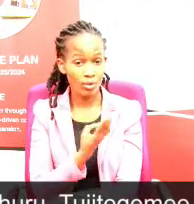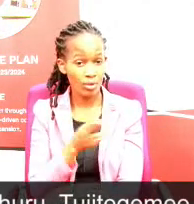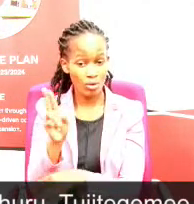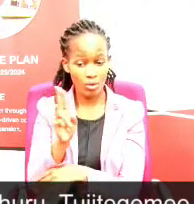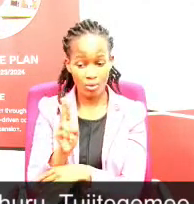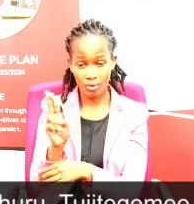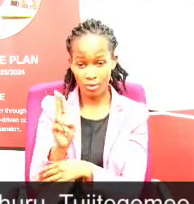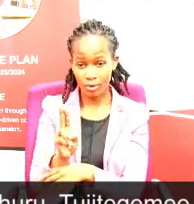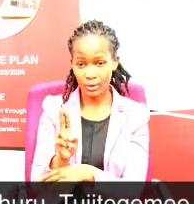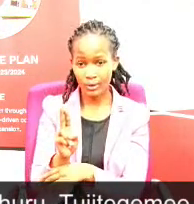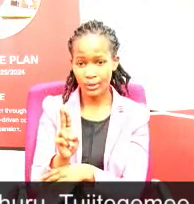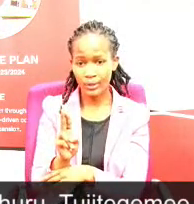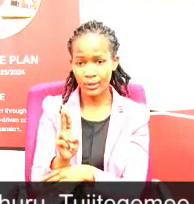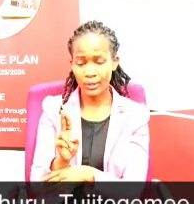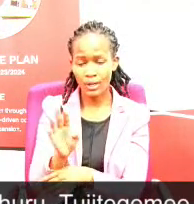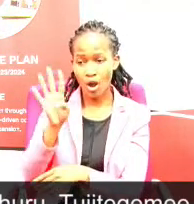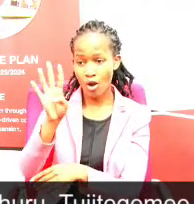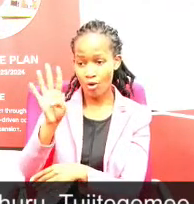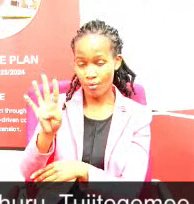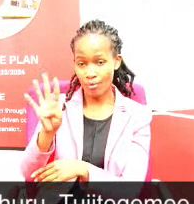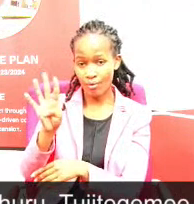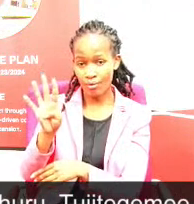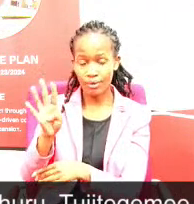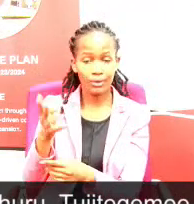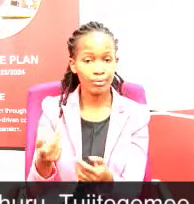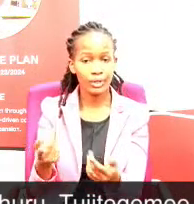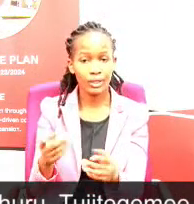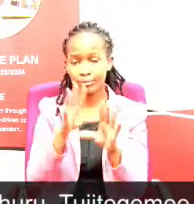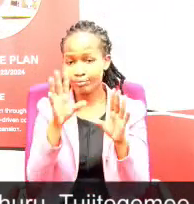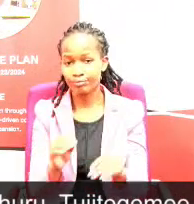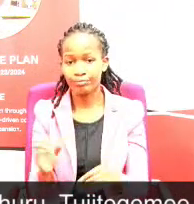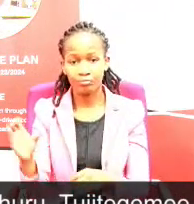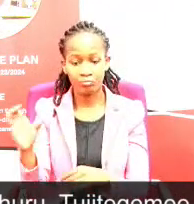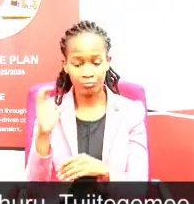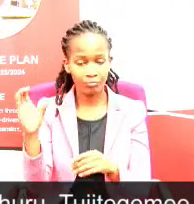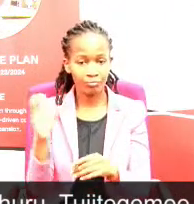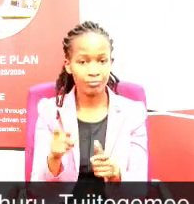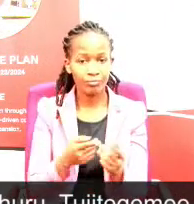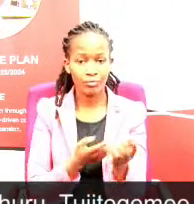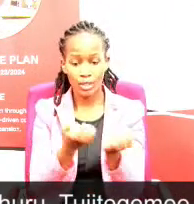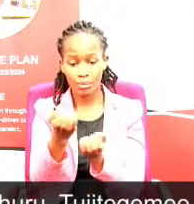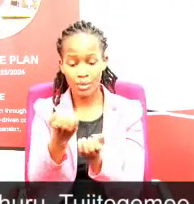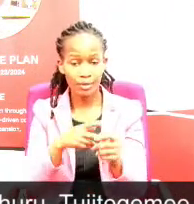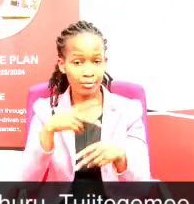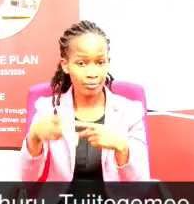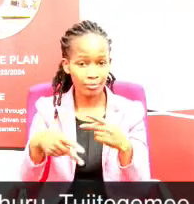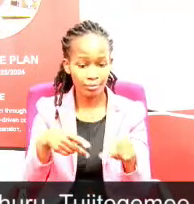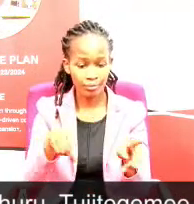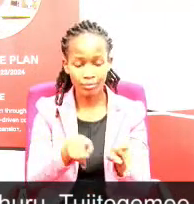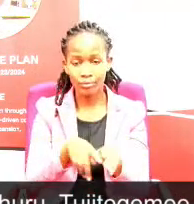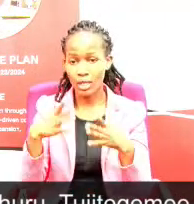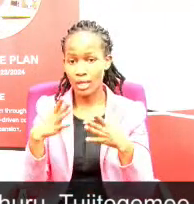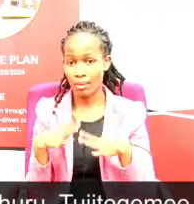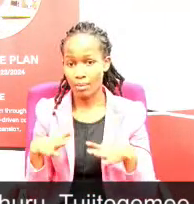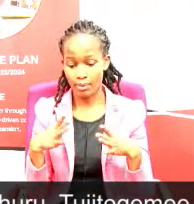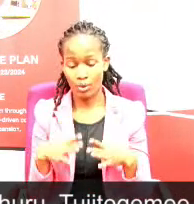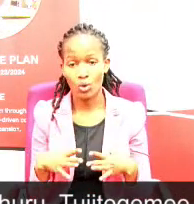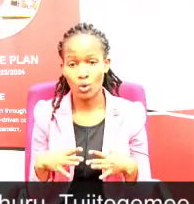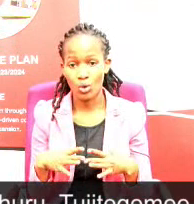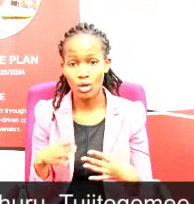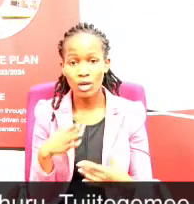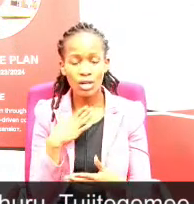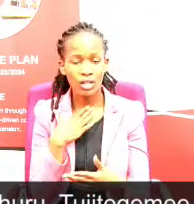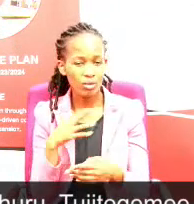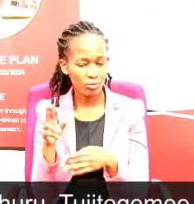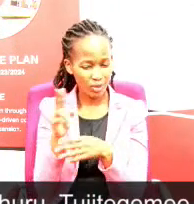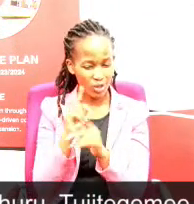use 4 perspectives: the revenue, the customer, the business processes, as well as the people. And I'll spend